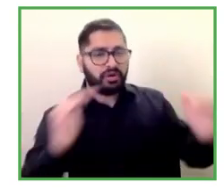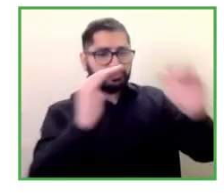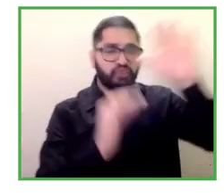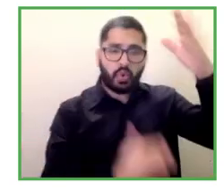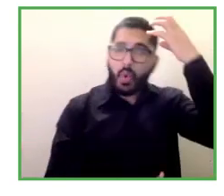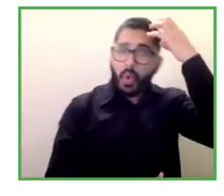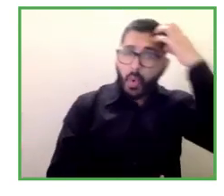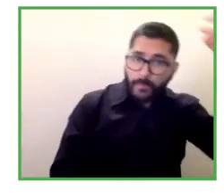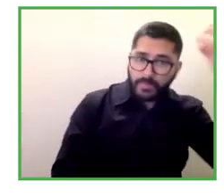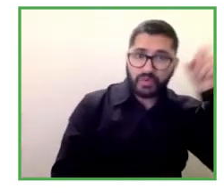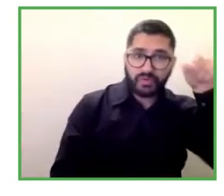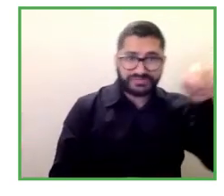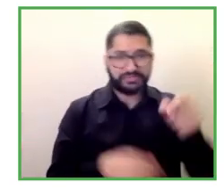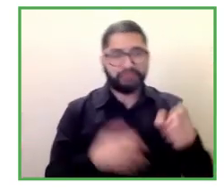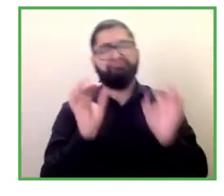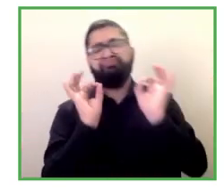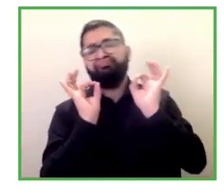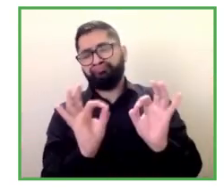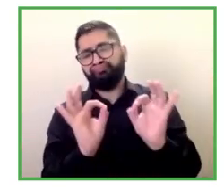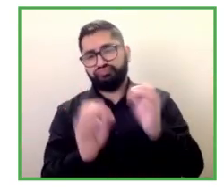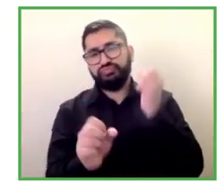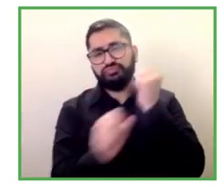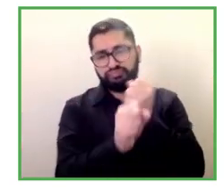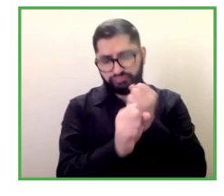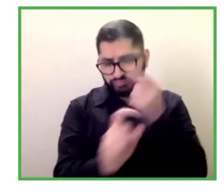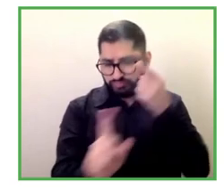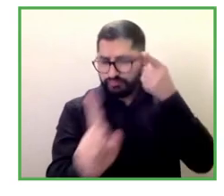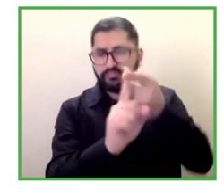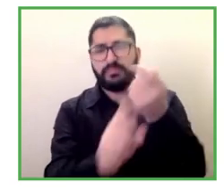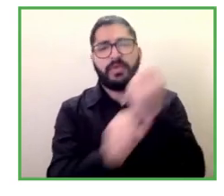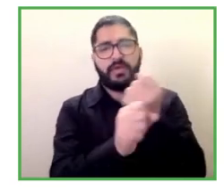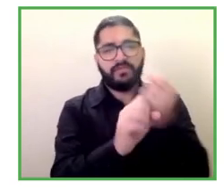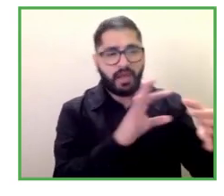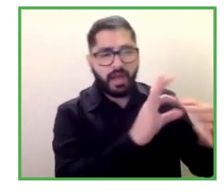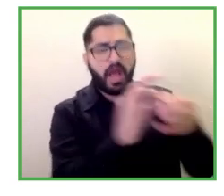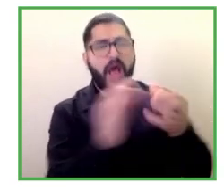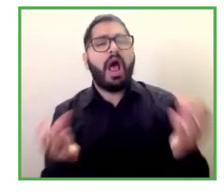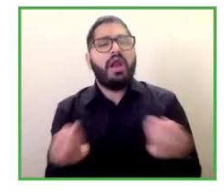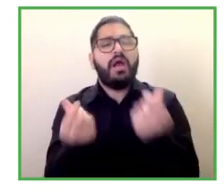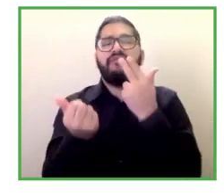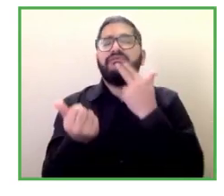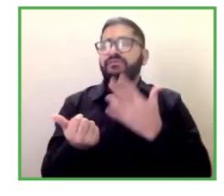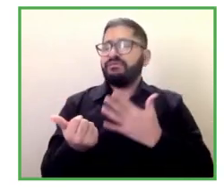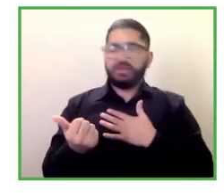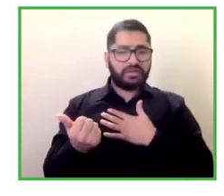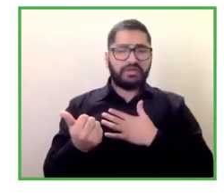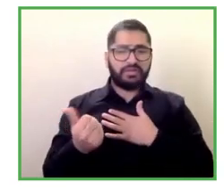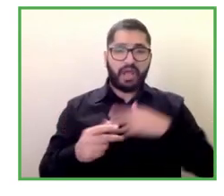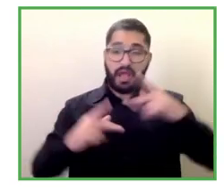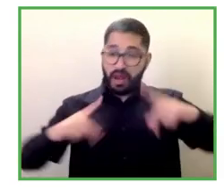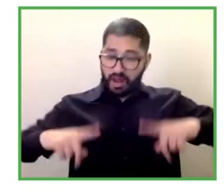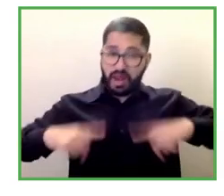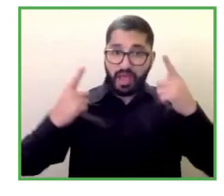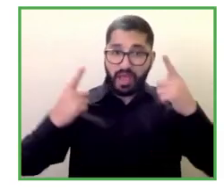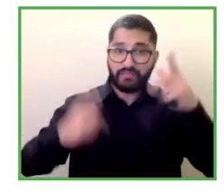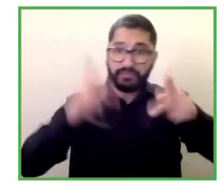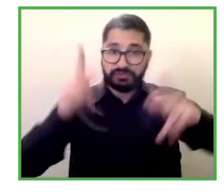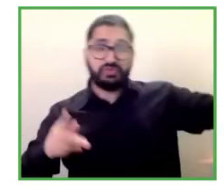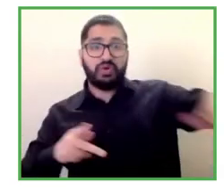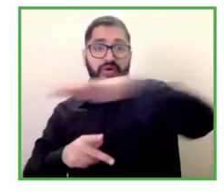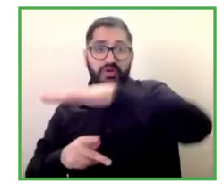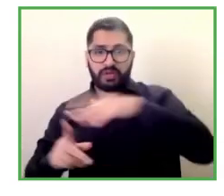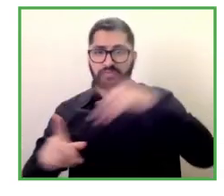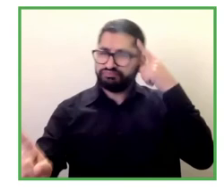different governments to improve the quality of their public policies through a project that interchanges, detects trends,